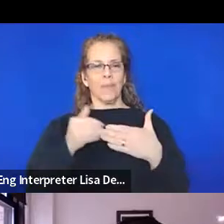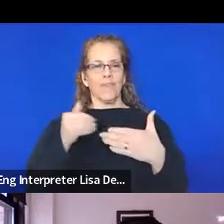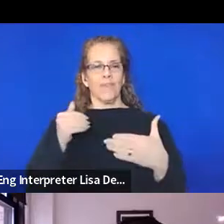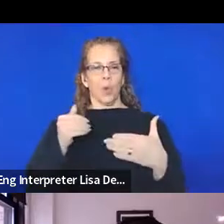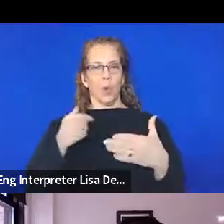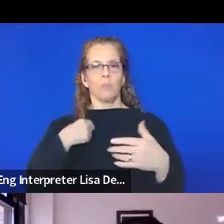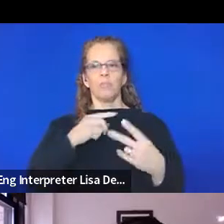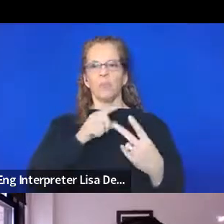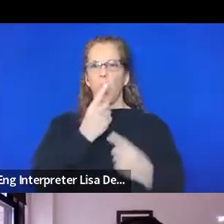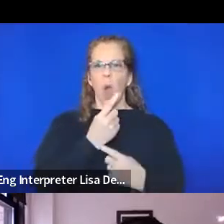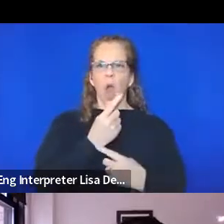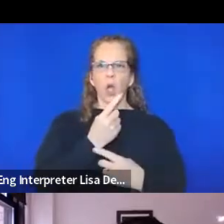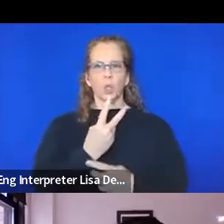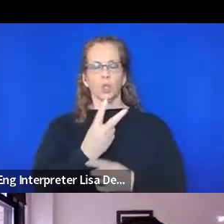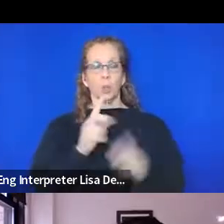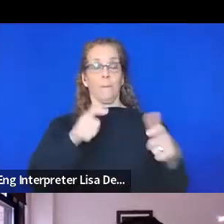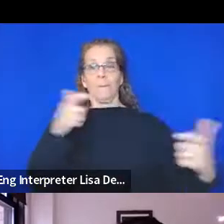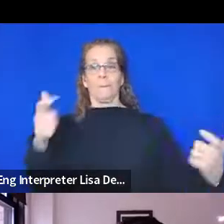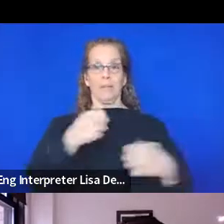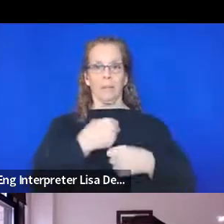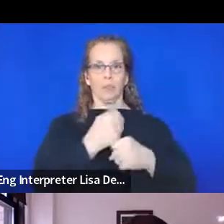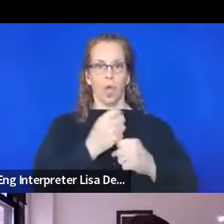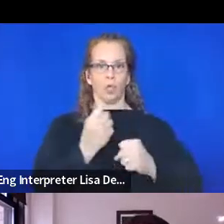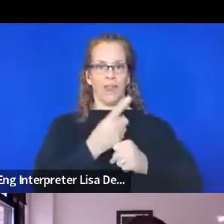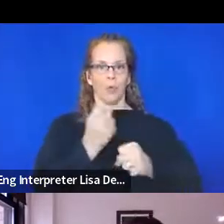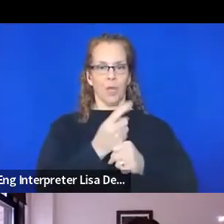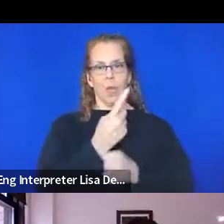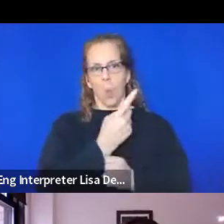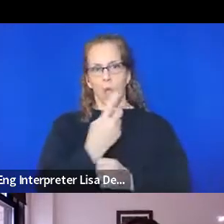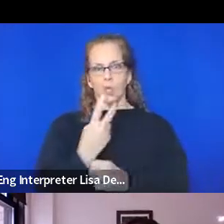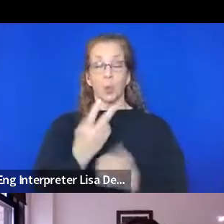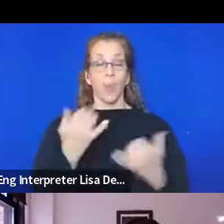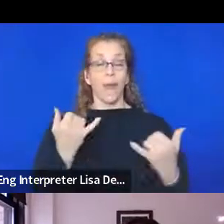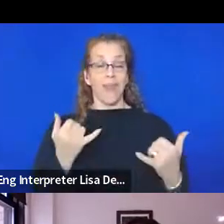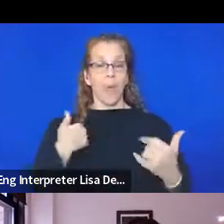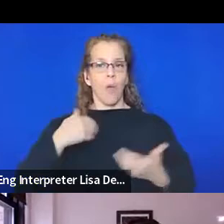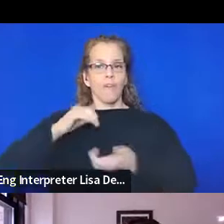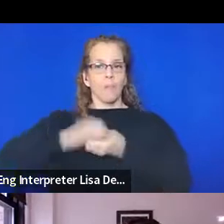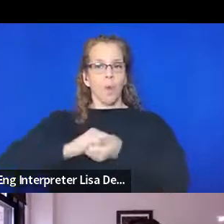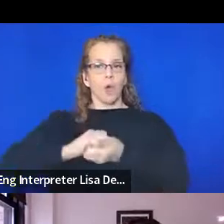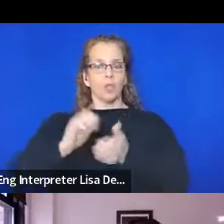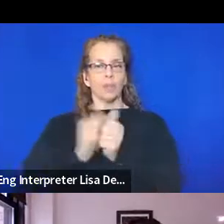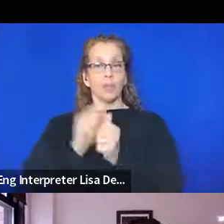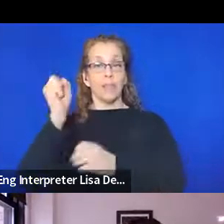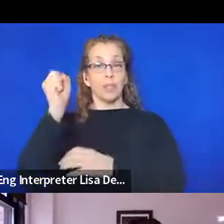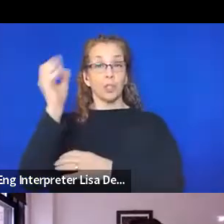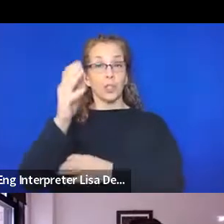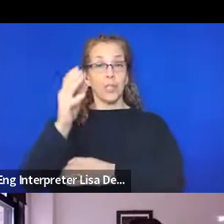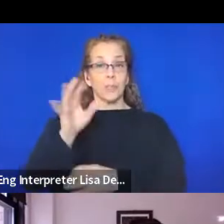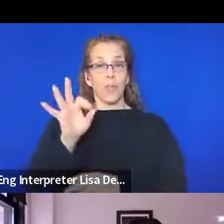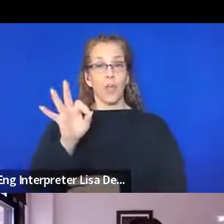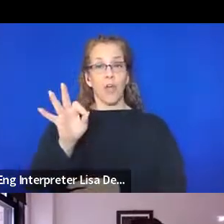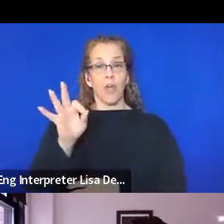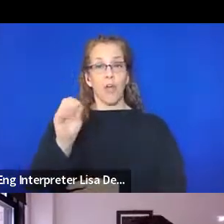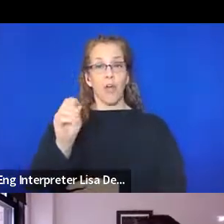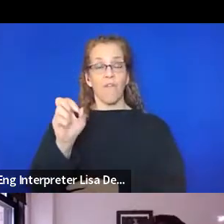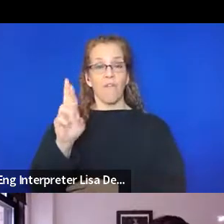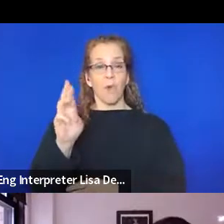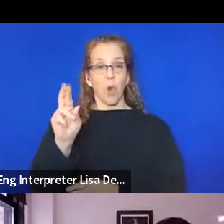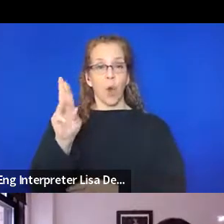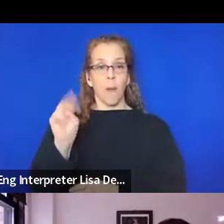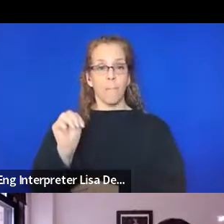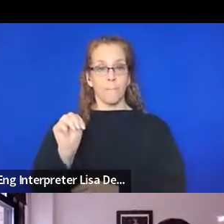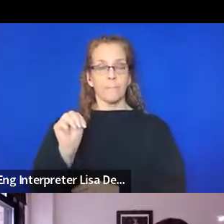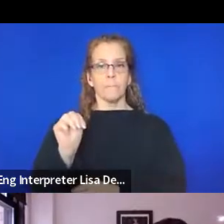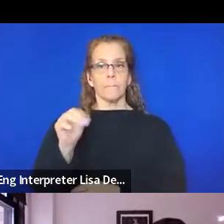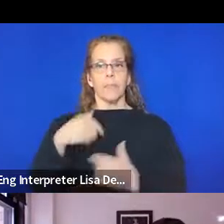or 2 like big shows per year. And we also now have a partnership with the Shakespeare Forum, who's in residence at El Barrio's Art Space